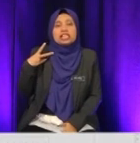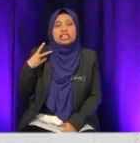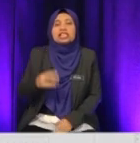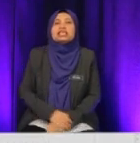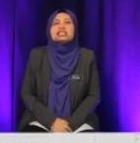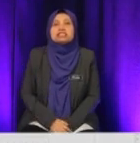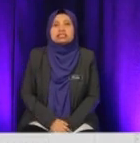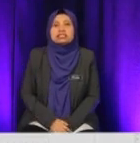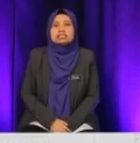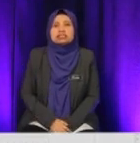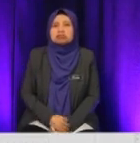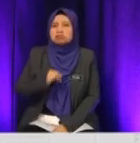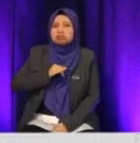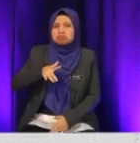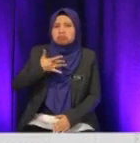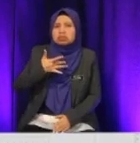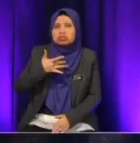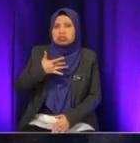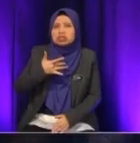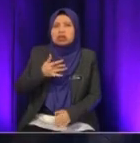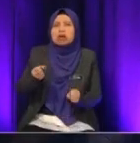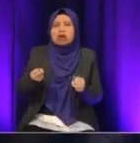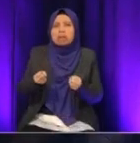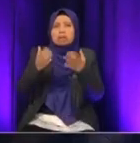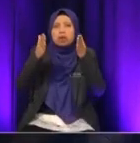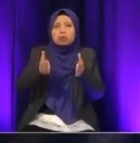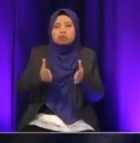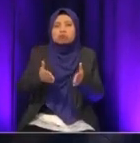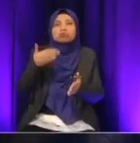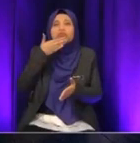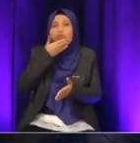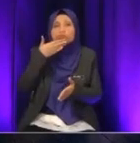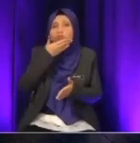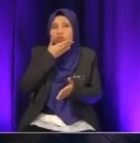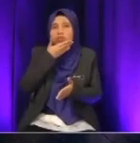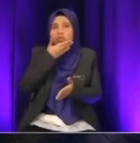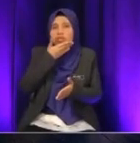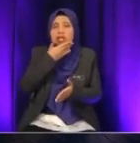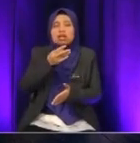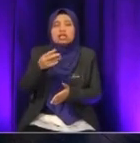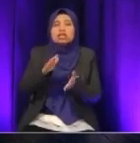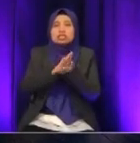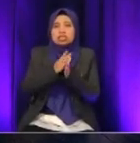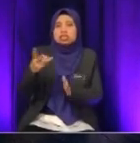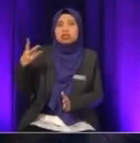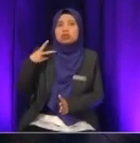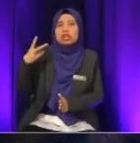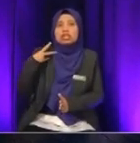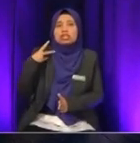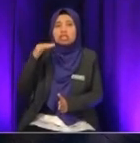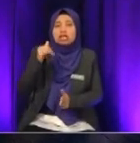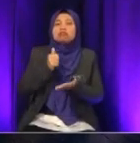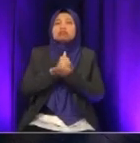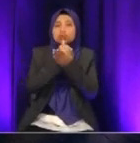program. Yep. And I'm just speaking about vaccination. A lot of youngsters, a lot of youth volunteer during this vaccination period.